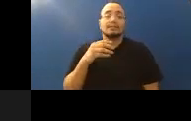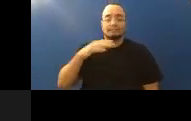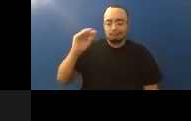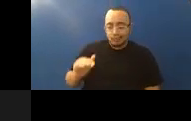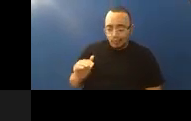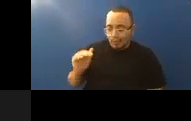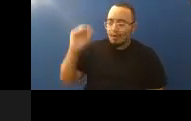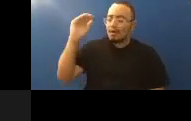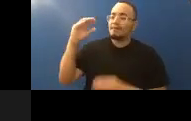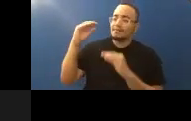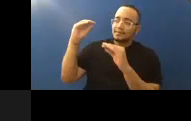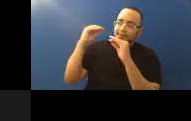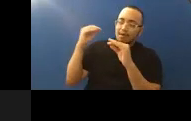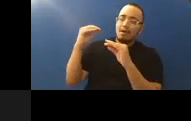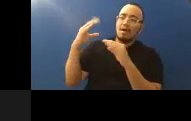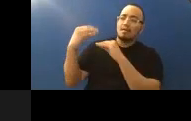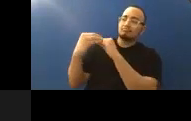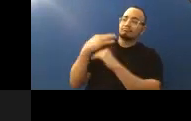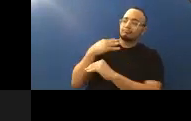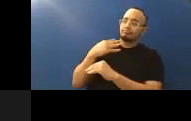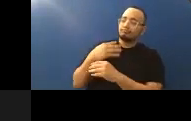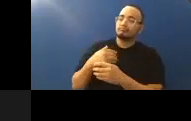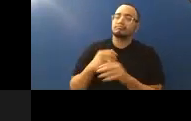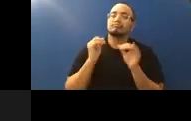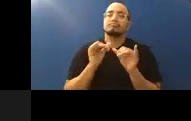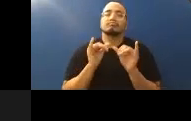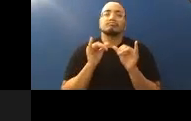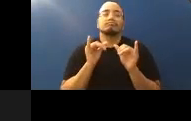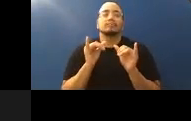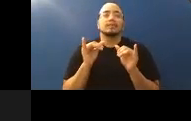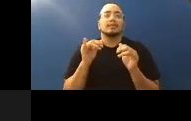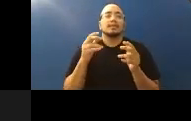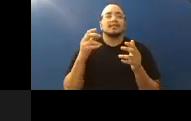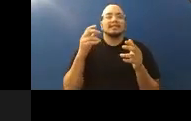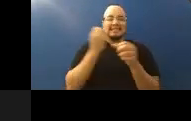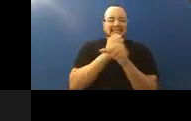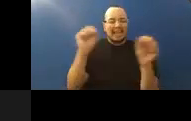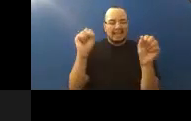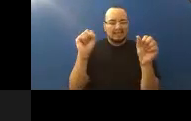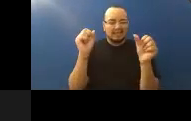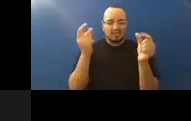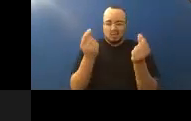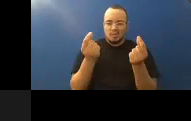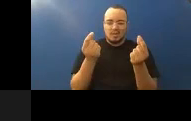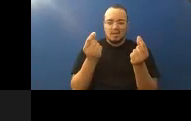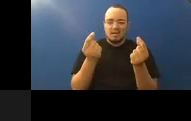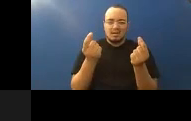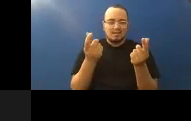I kind of came up with, this notion of safety and the way in